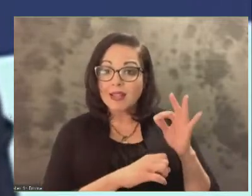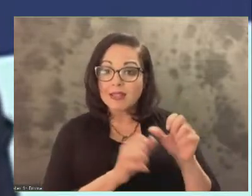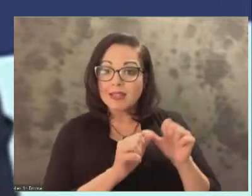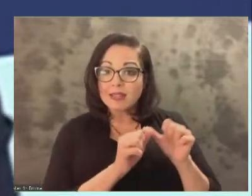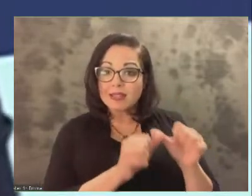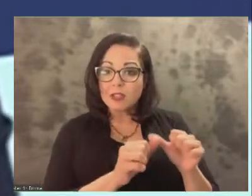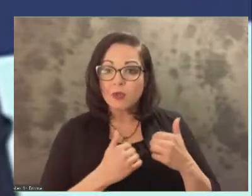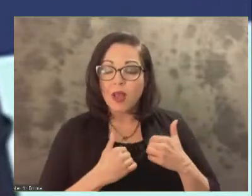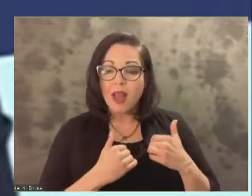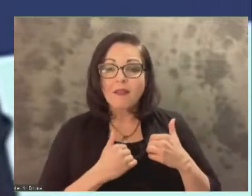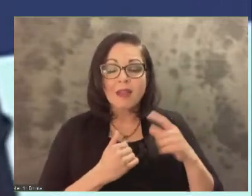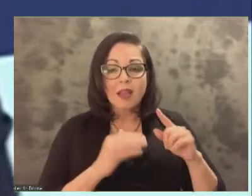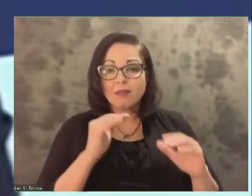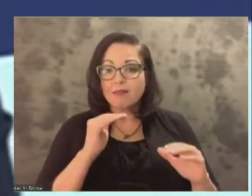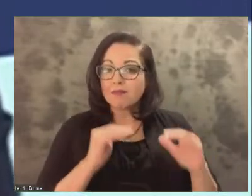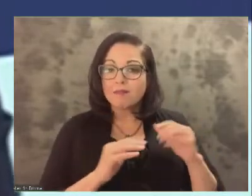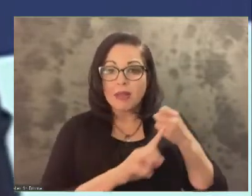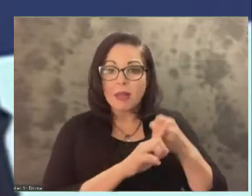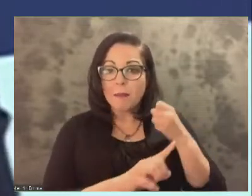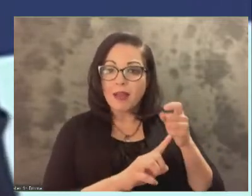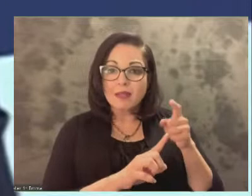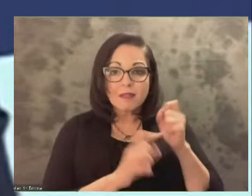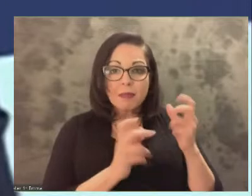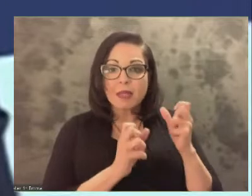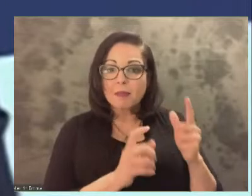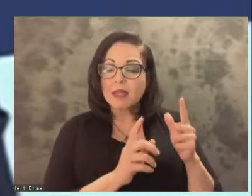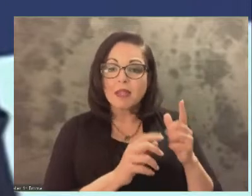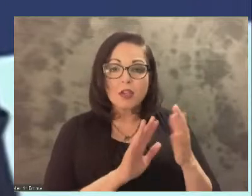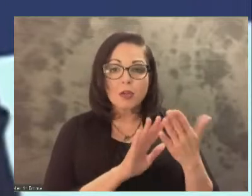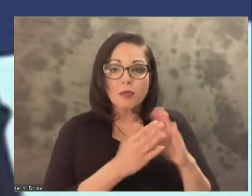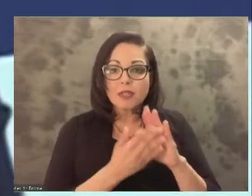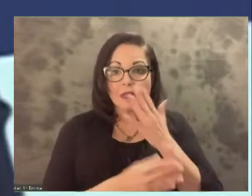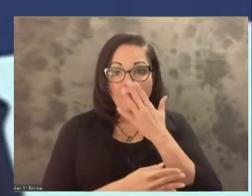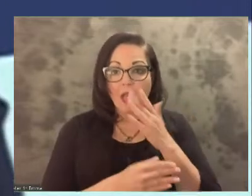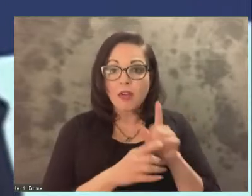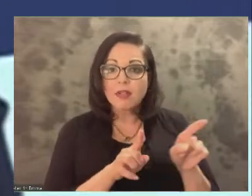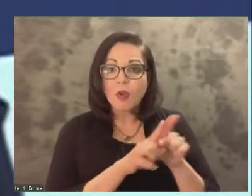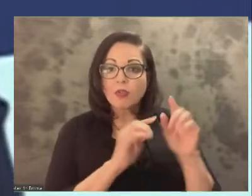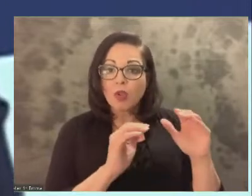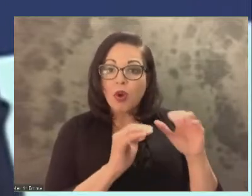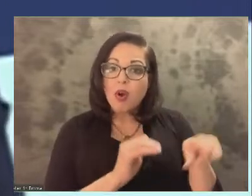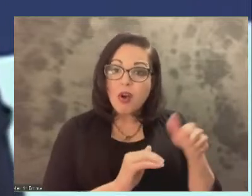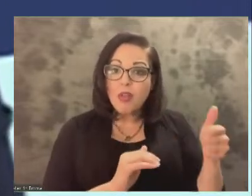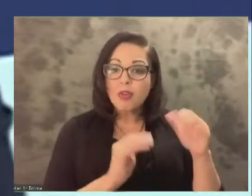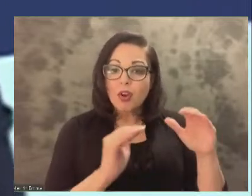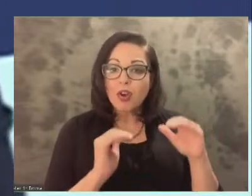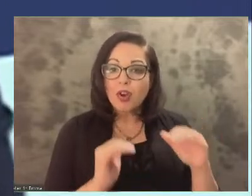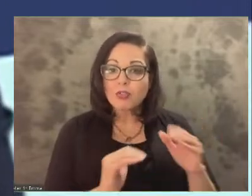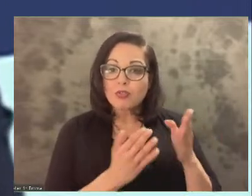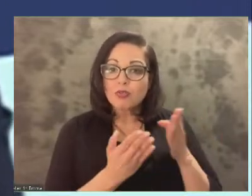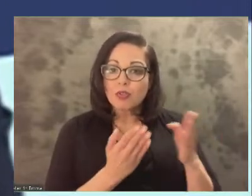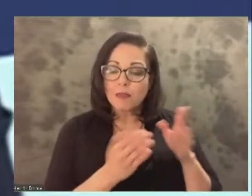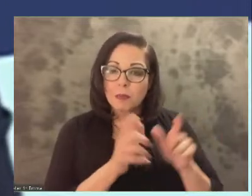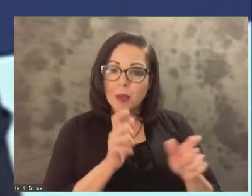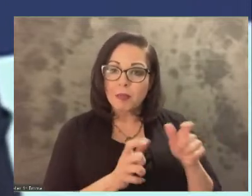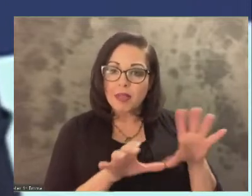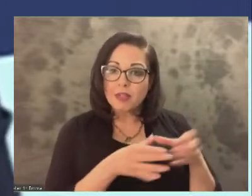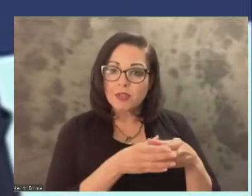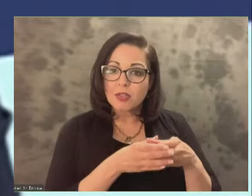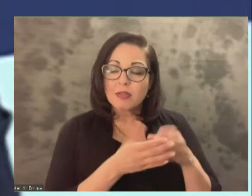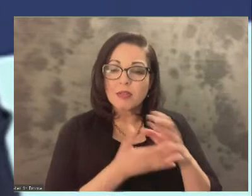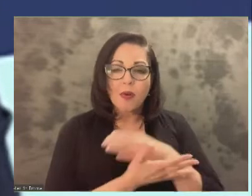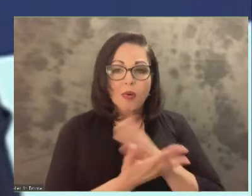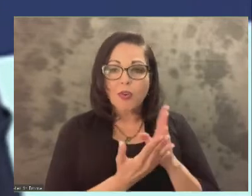have a disproportionate impact on communities of color and other underserved populations across the US.